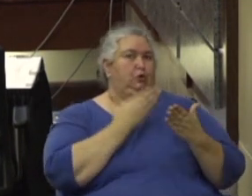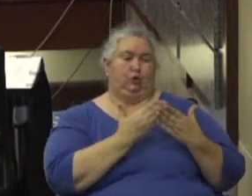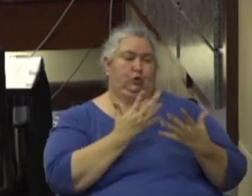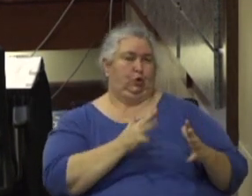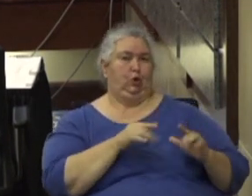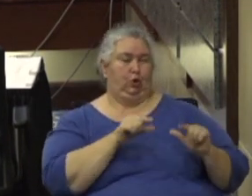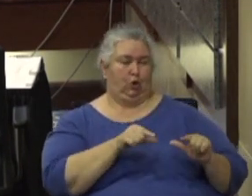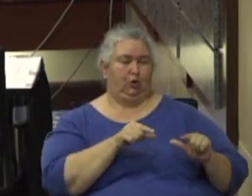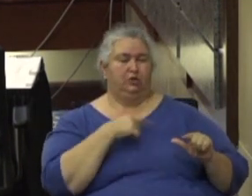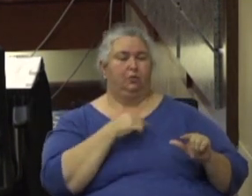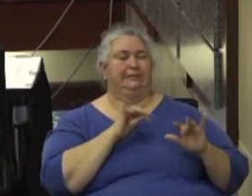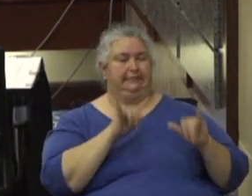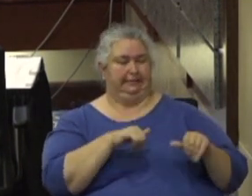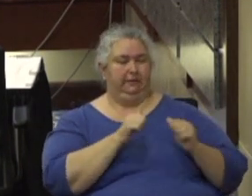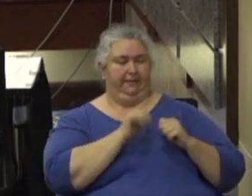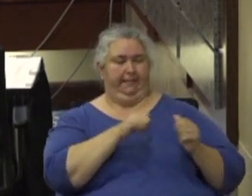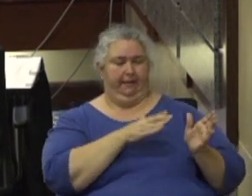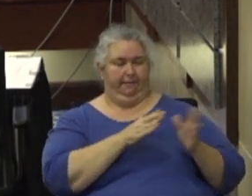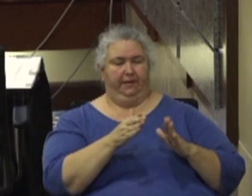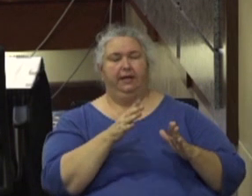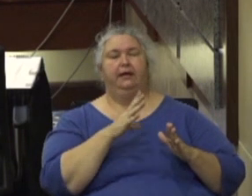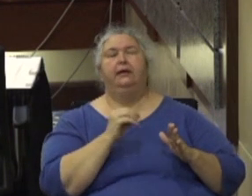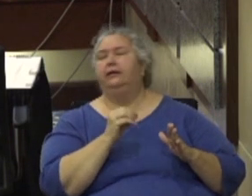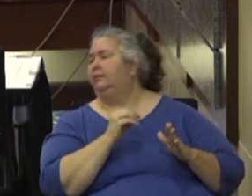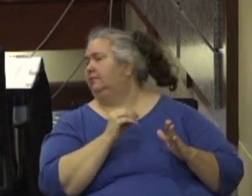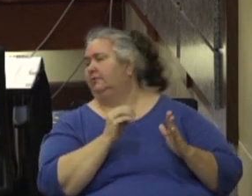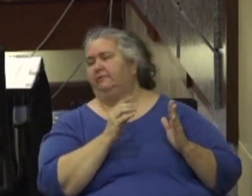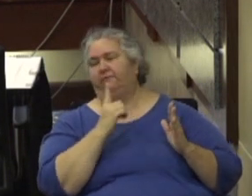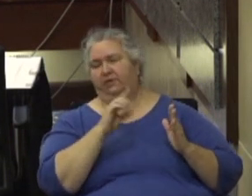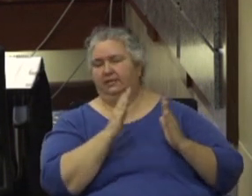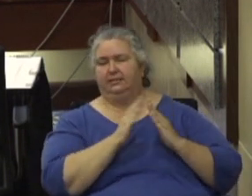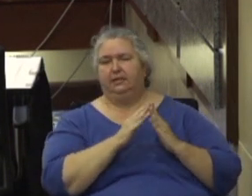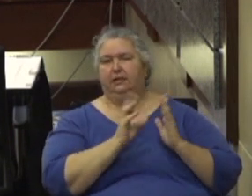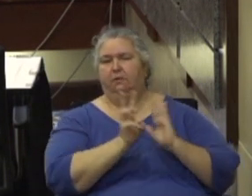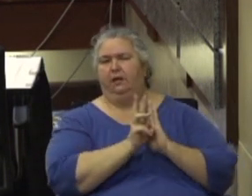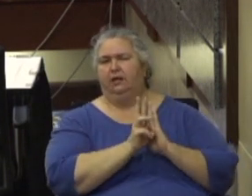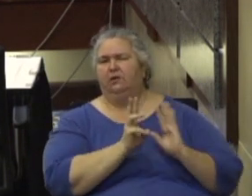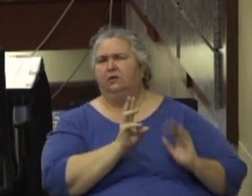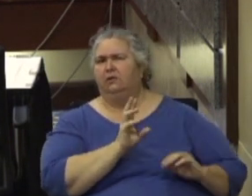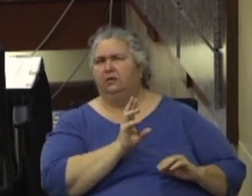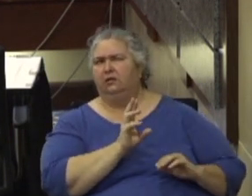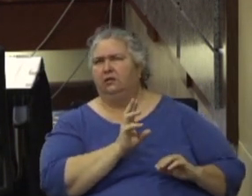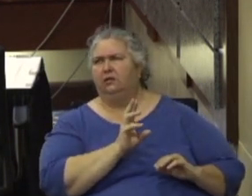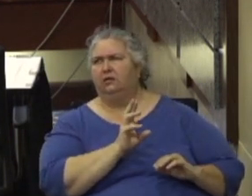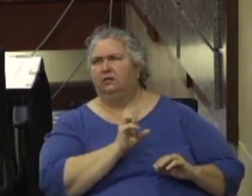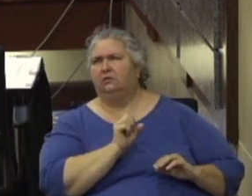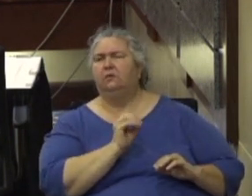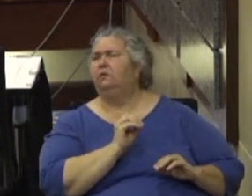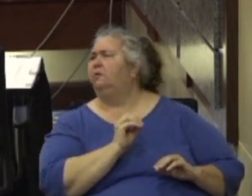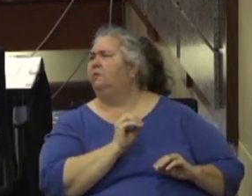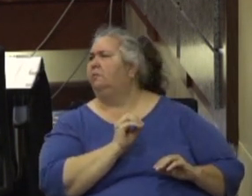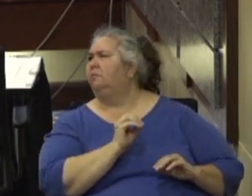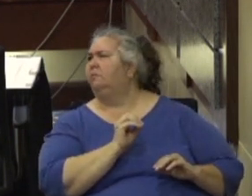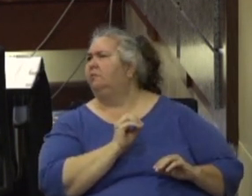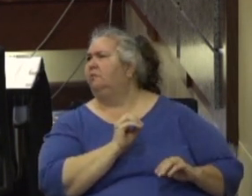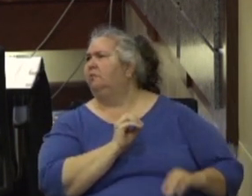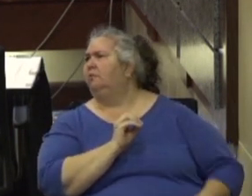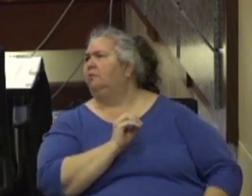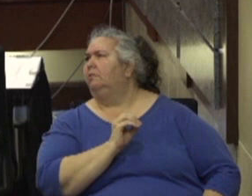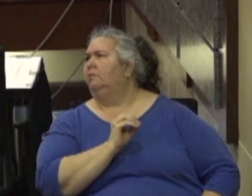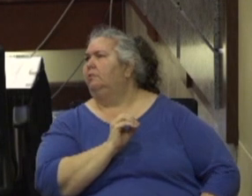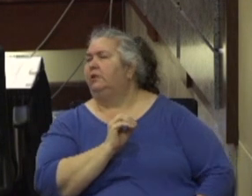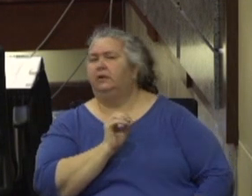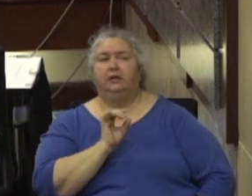initiators here in the city of Waco. So the outreach and the service that these guys